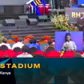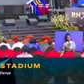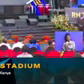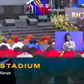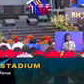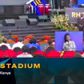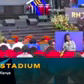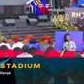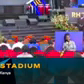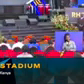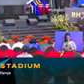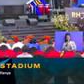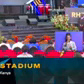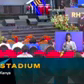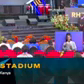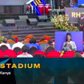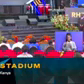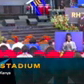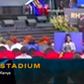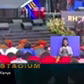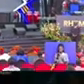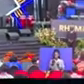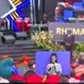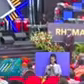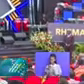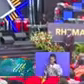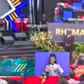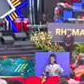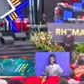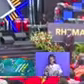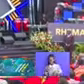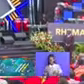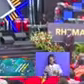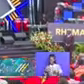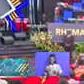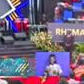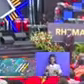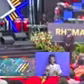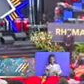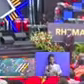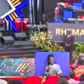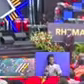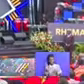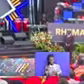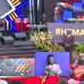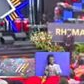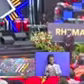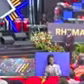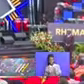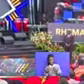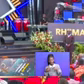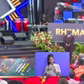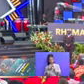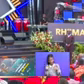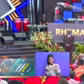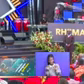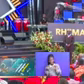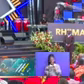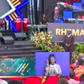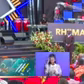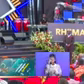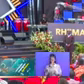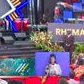compare ourself with others we think oh because I don't have thousands of followers or millions of follower in